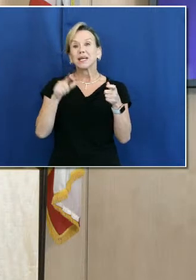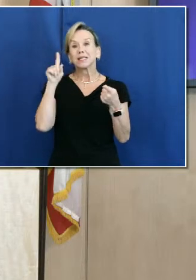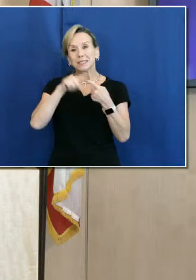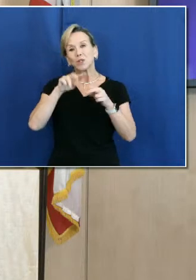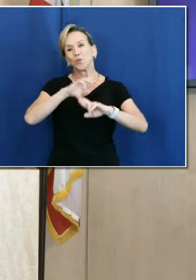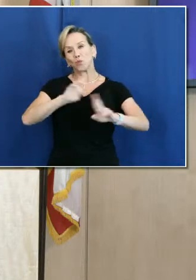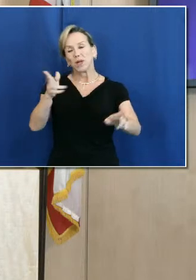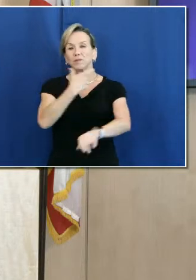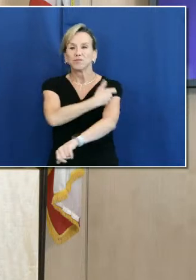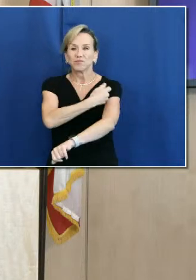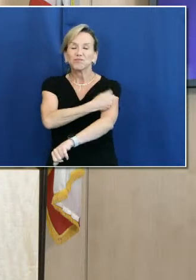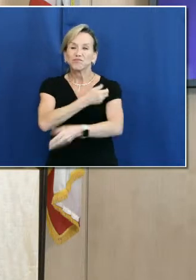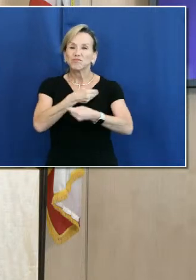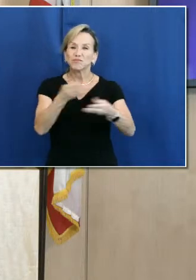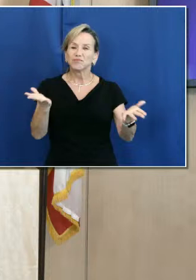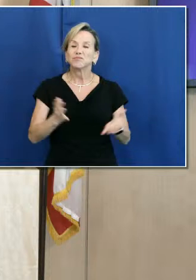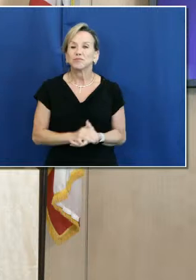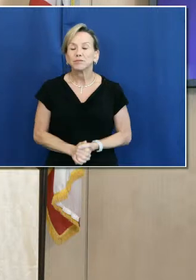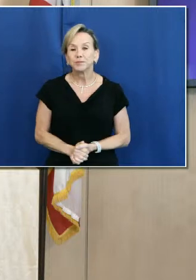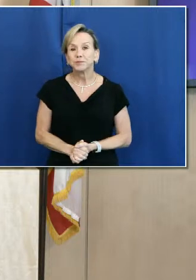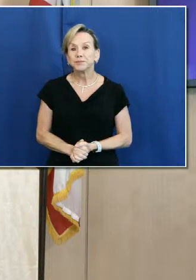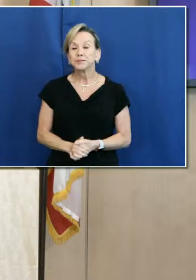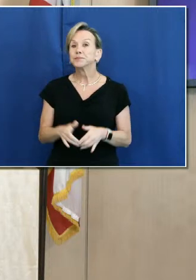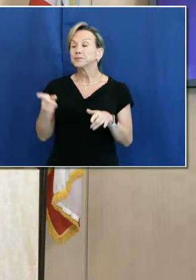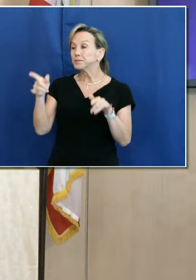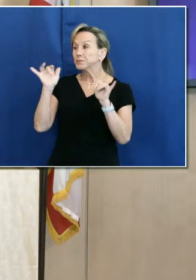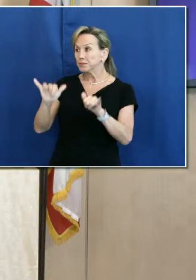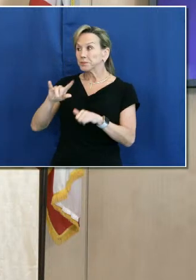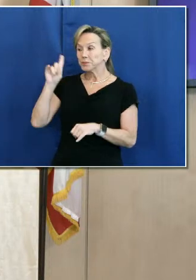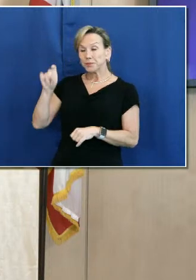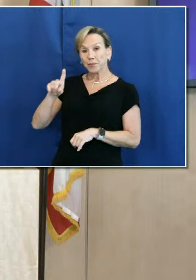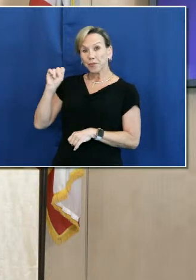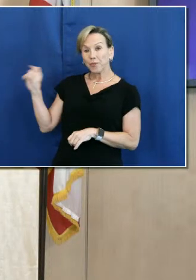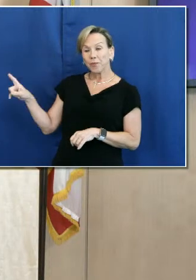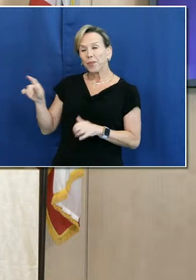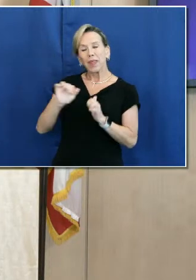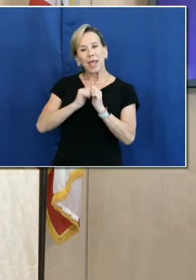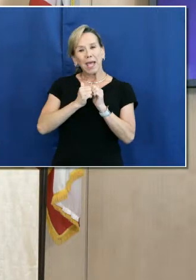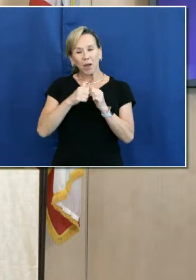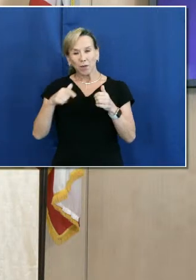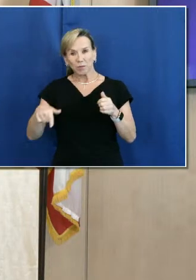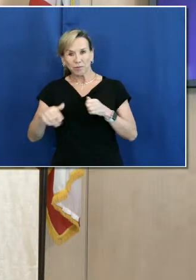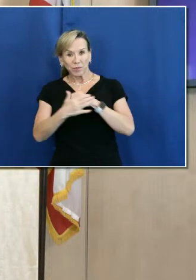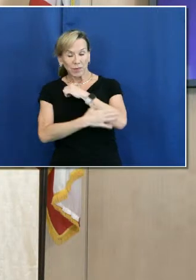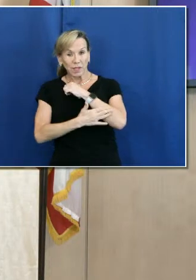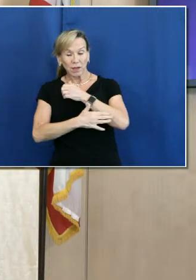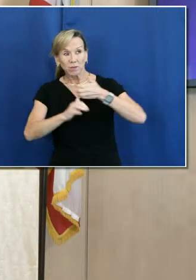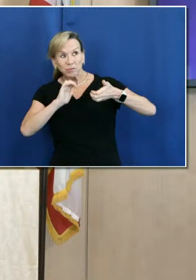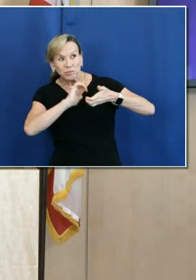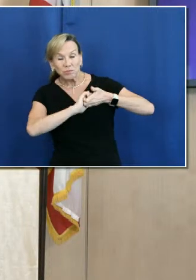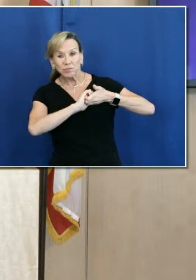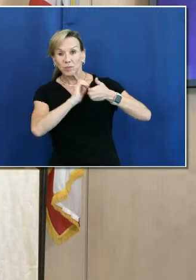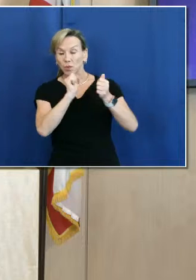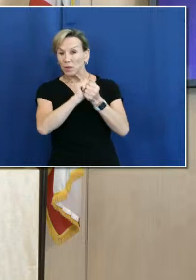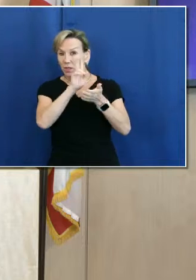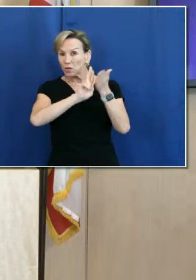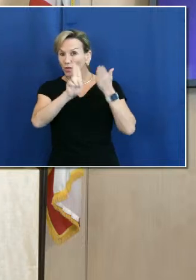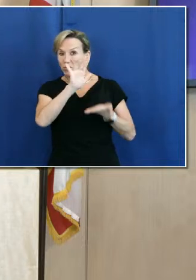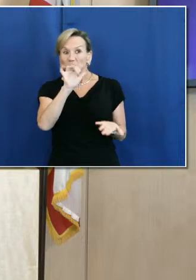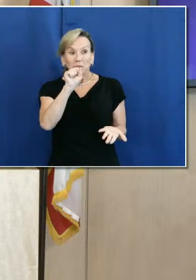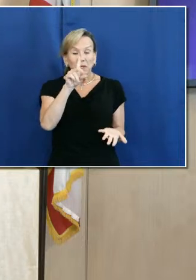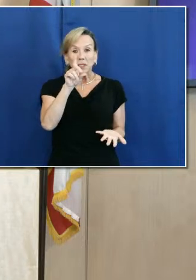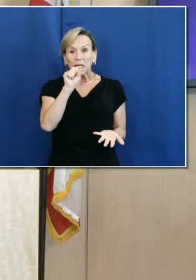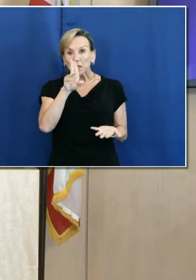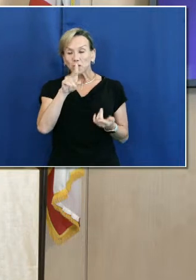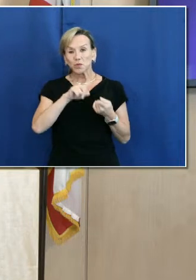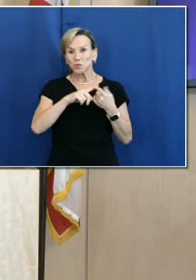available. Okay, and she also asks, how is the county working with universities such as SDSU to avoid outbreaks among students